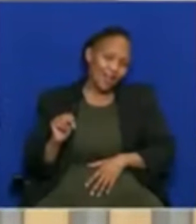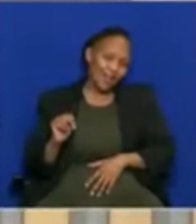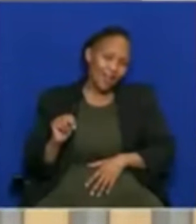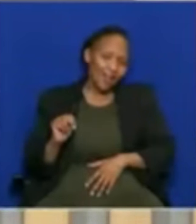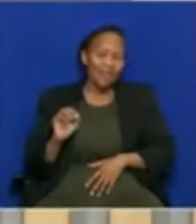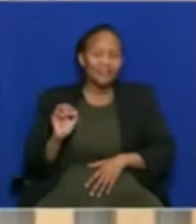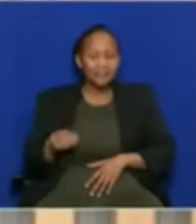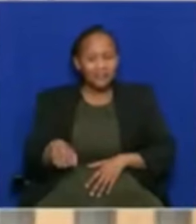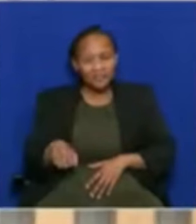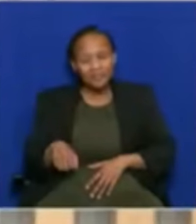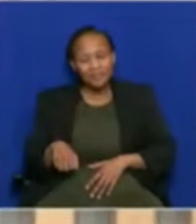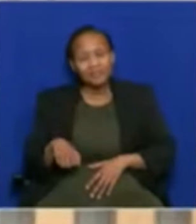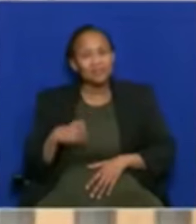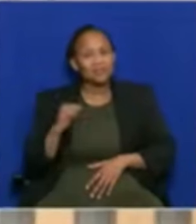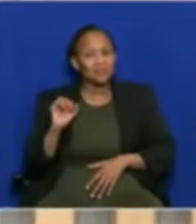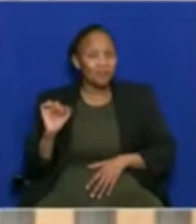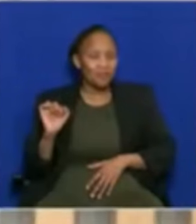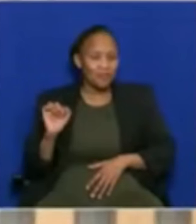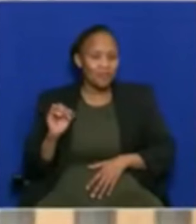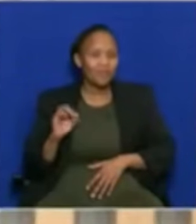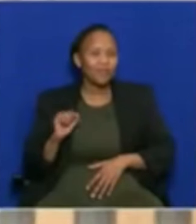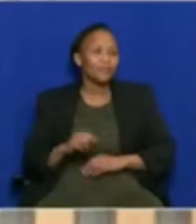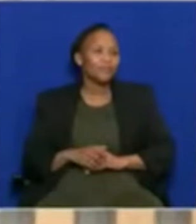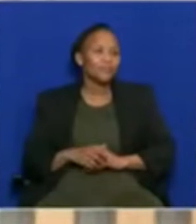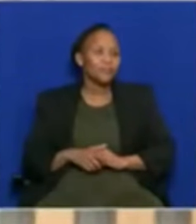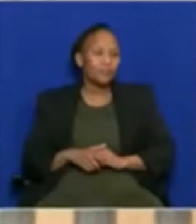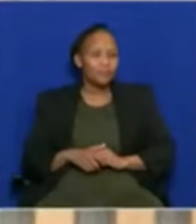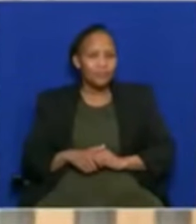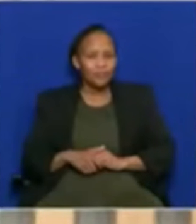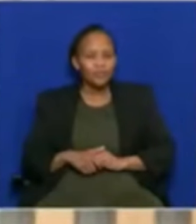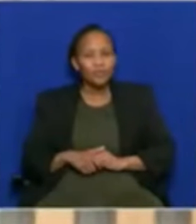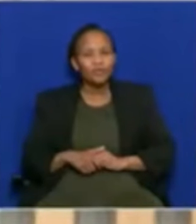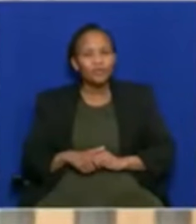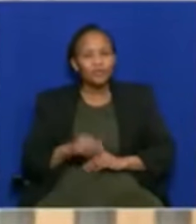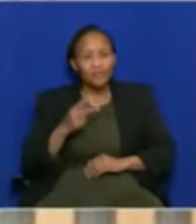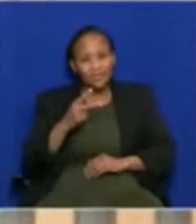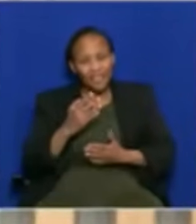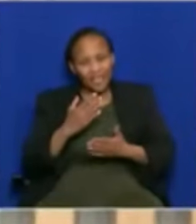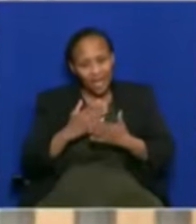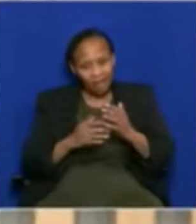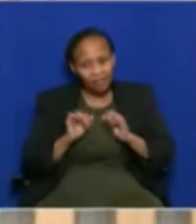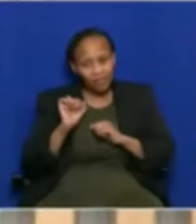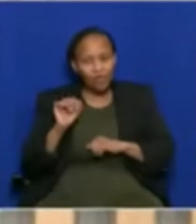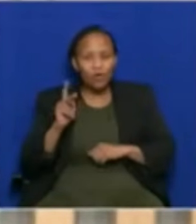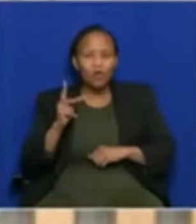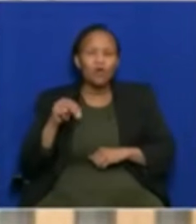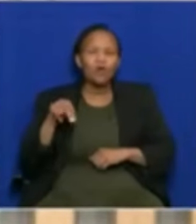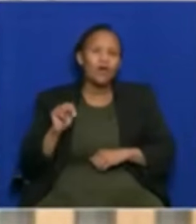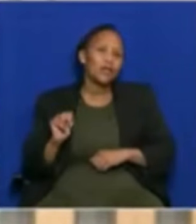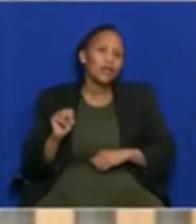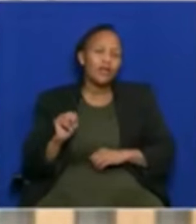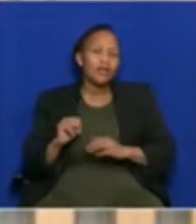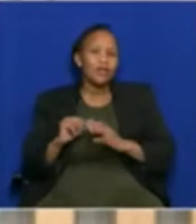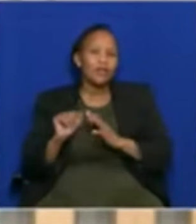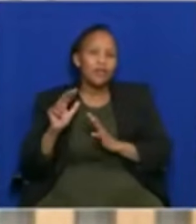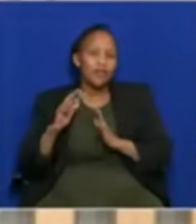is the second half of the General Khan's affidavit. You confirm that from paragraph 6, he's now dealing with the